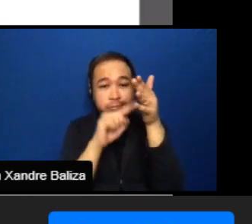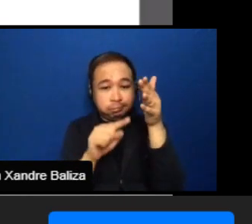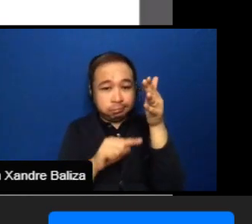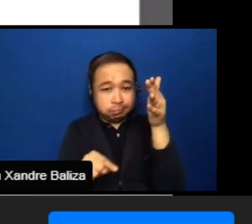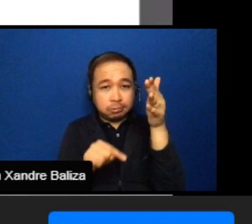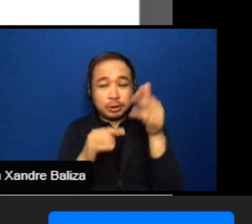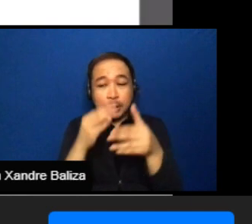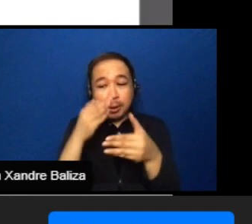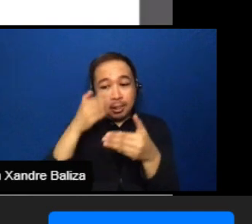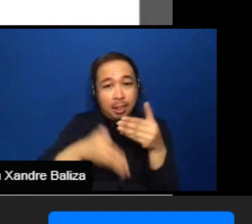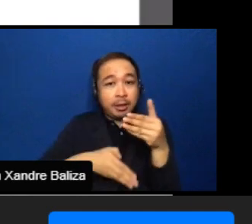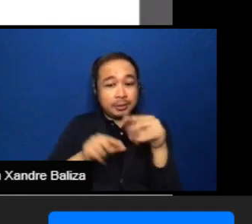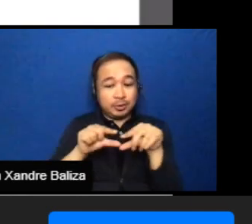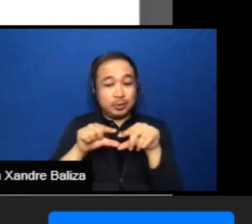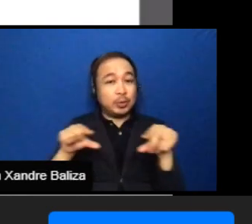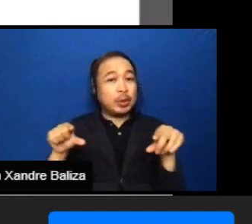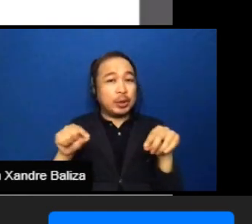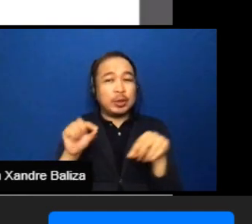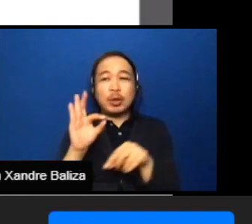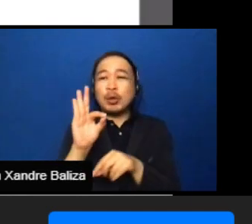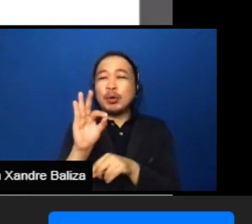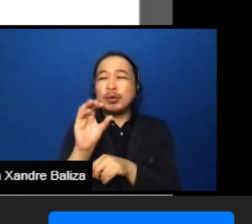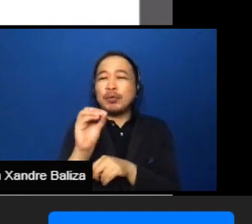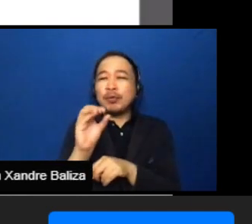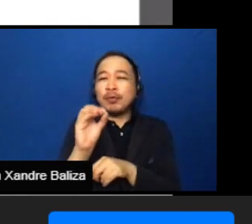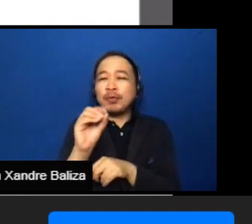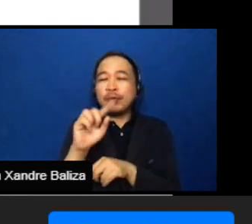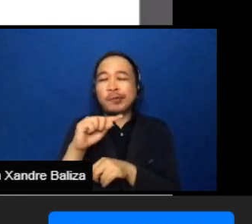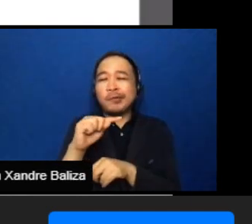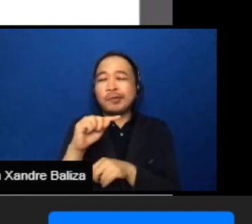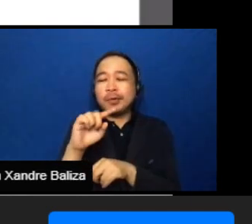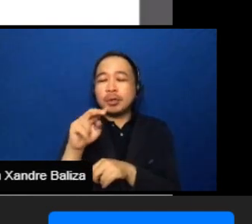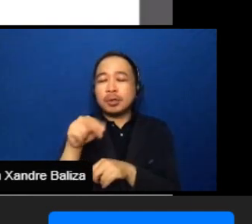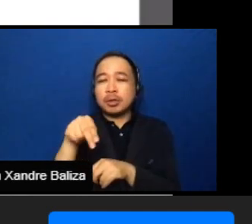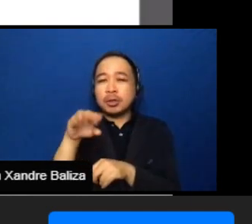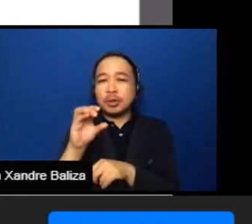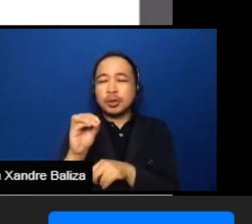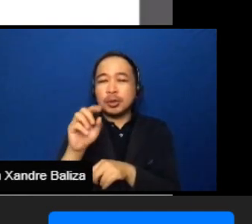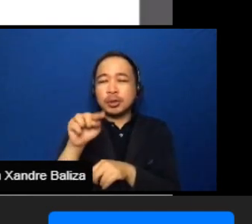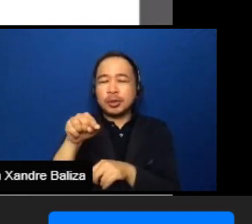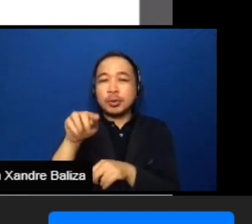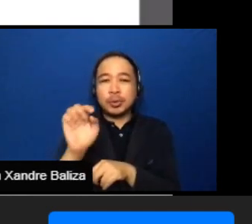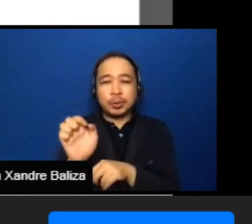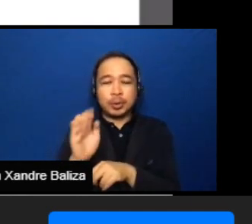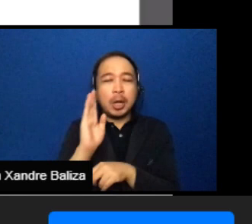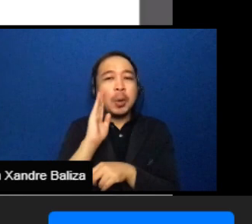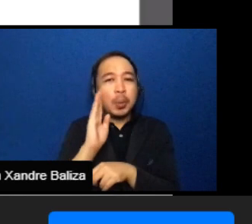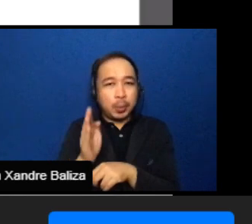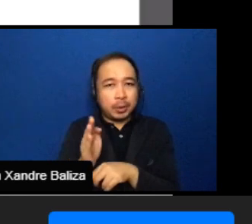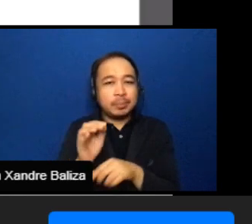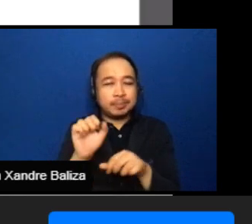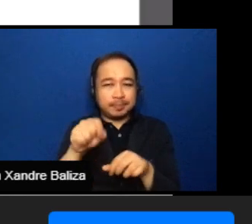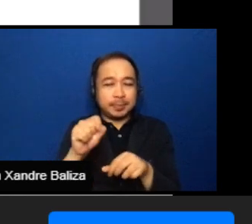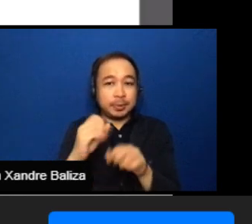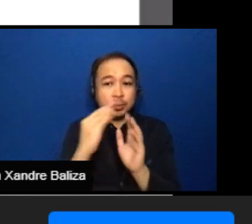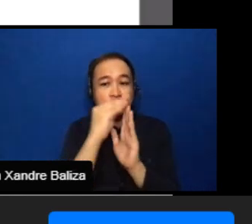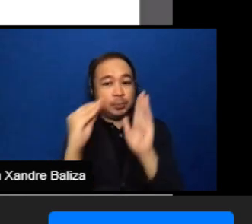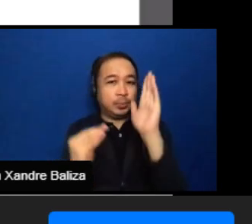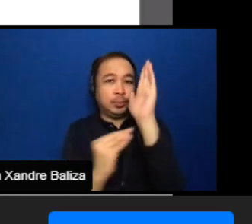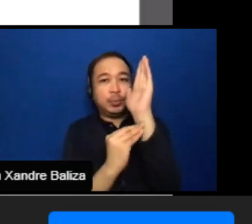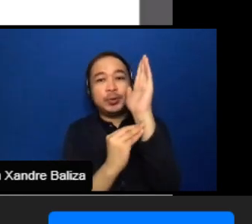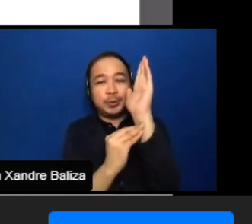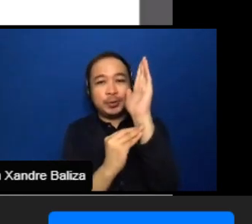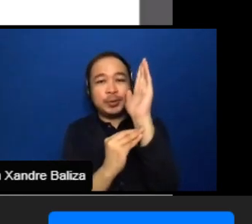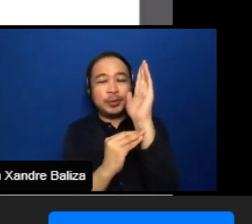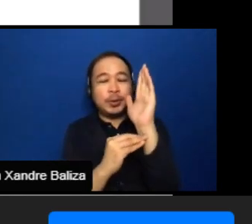so if we add a footnote, it will come definitely at the list of footnotes at the end of 18. So we will add